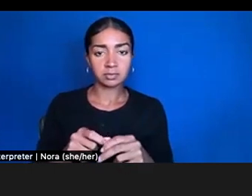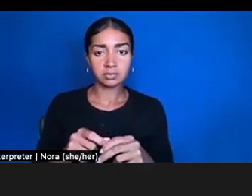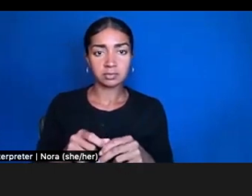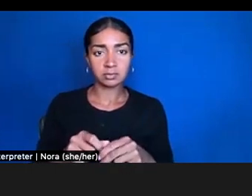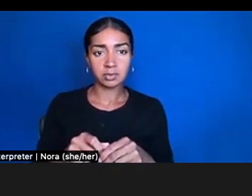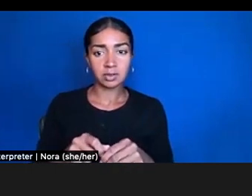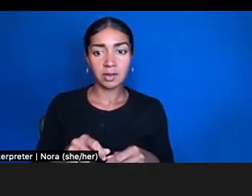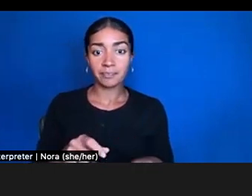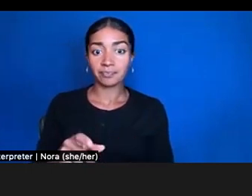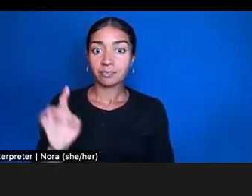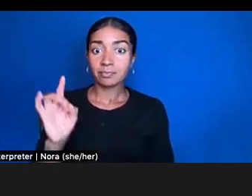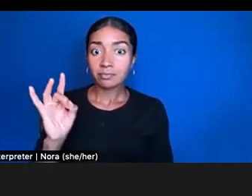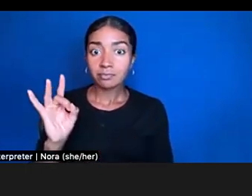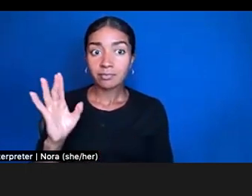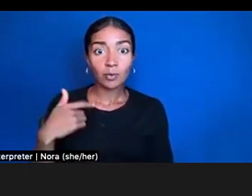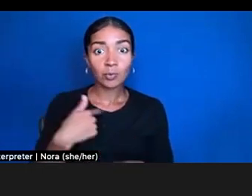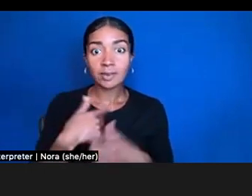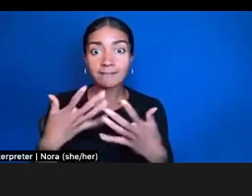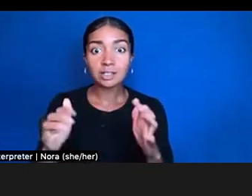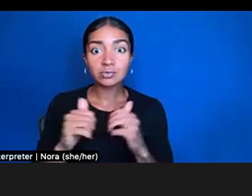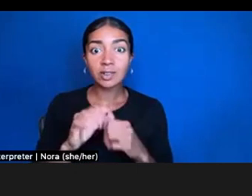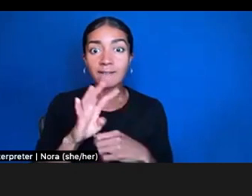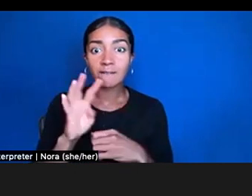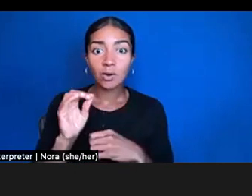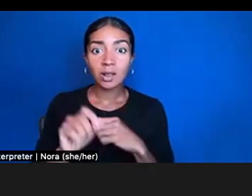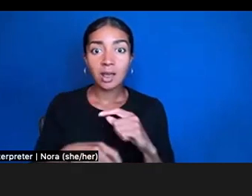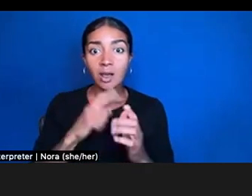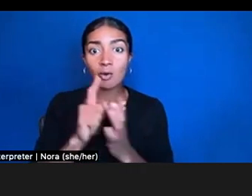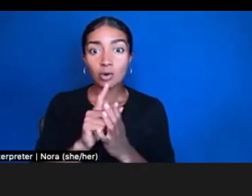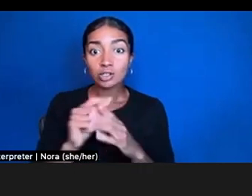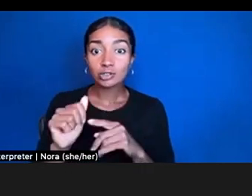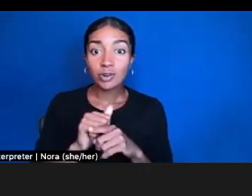Holy smokes, are we done with our 40-hour training?